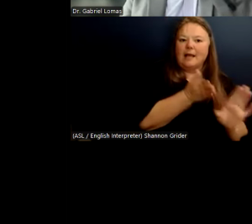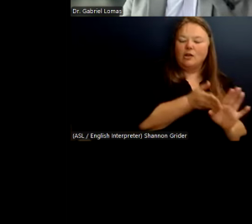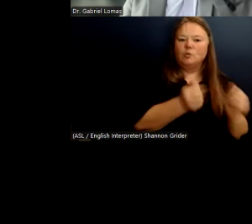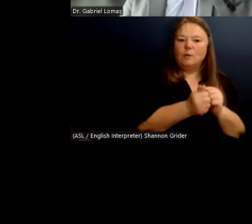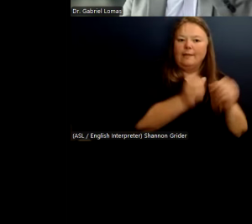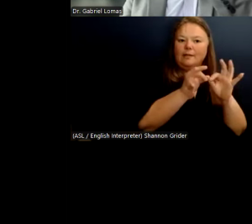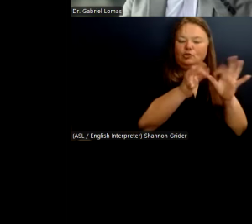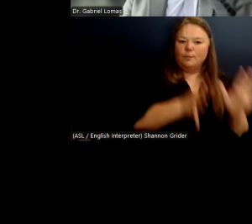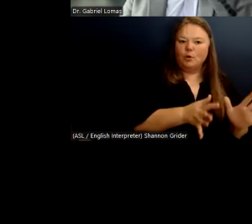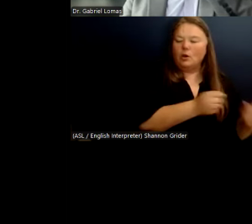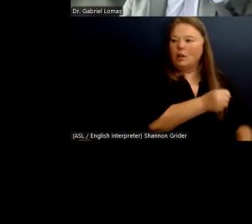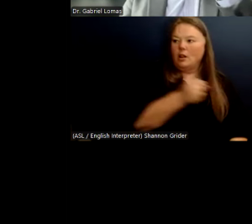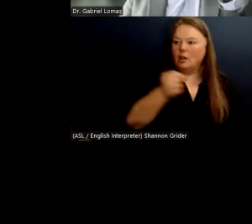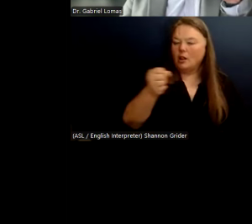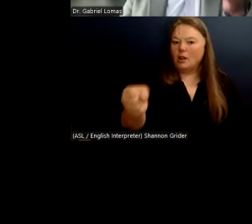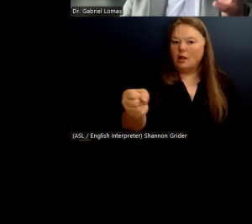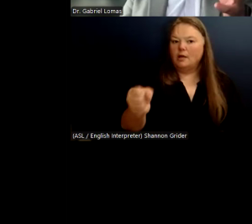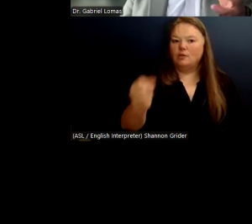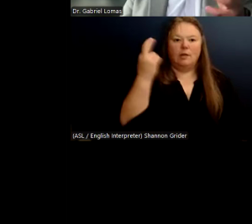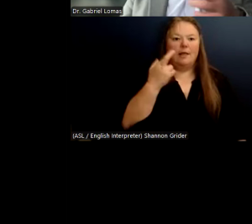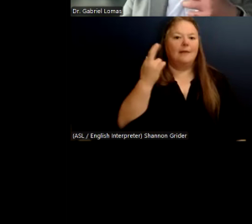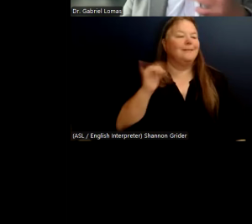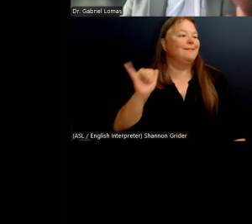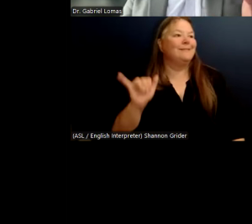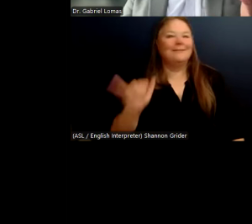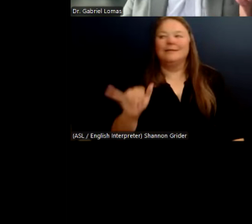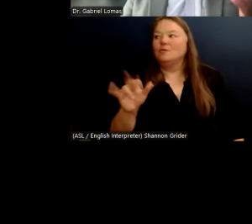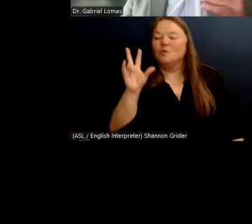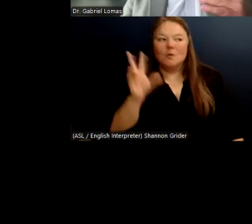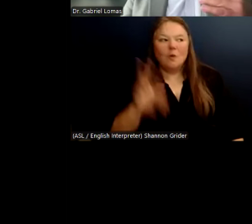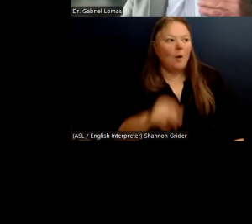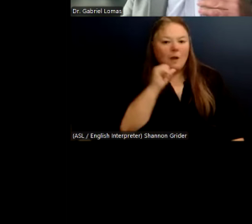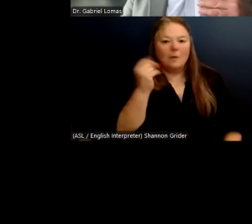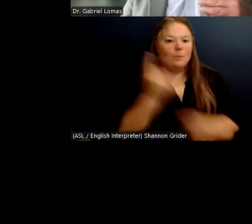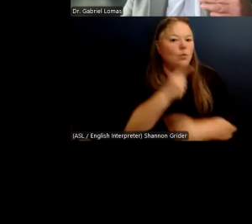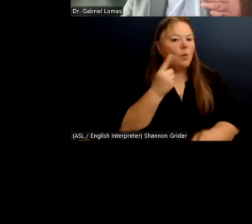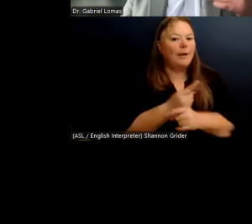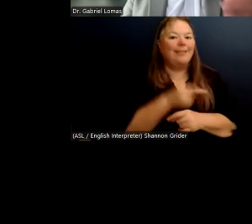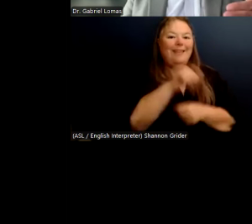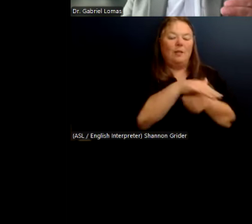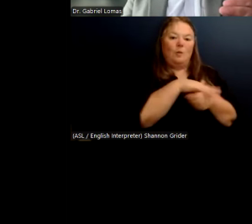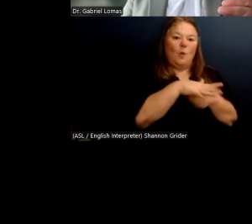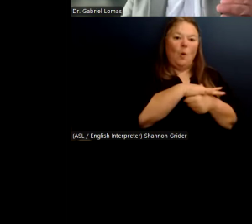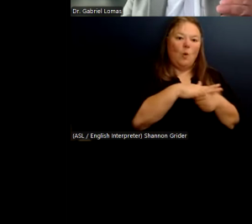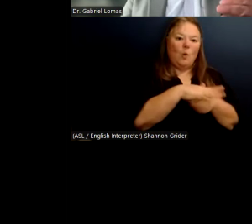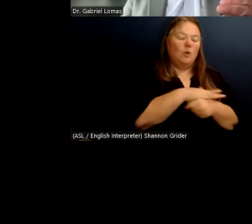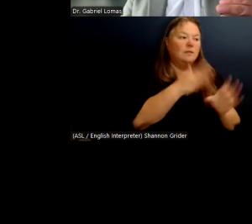removal of her custodial rights. The local psychologist made significant mistakes. They estimated her IQ at about